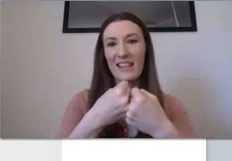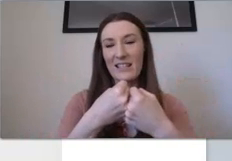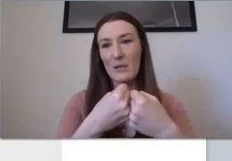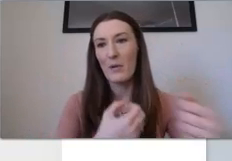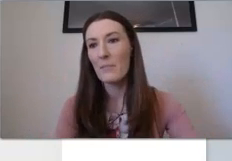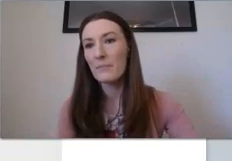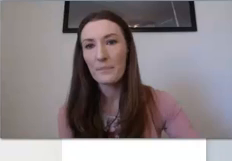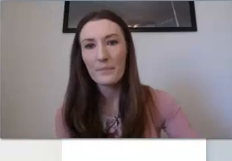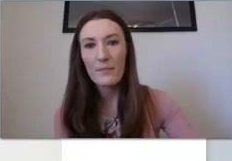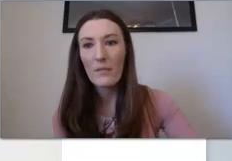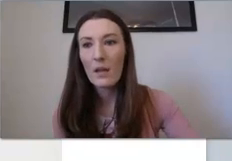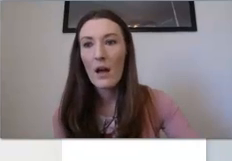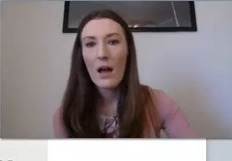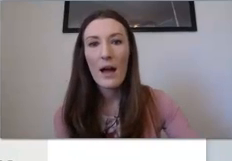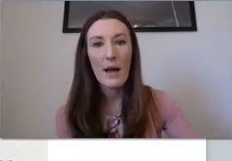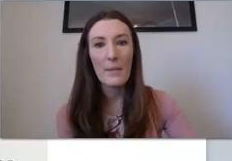Okay, they disappear.